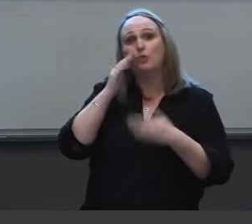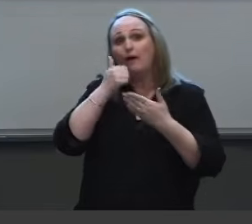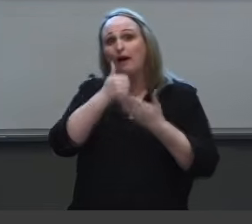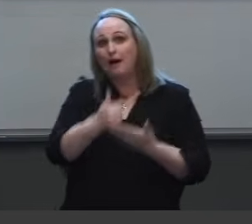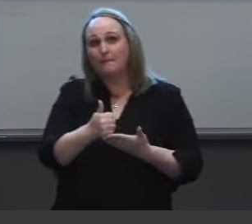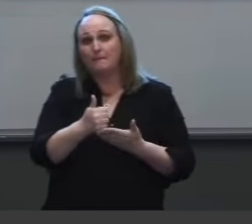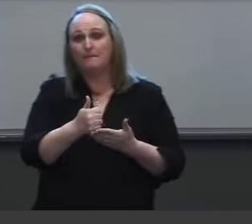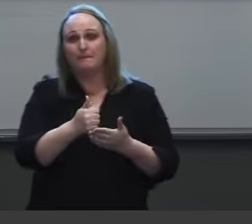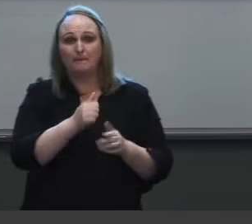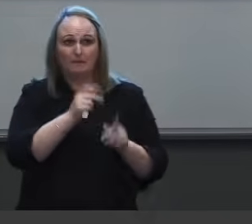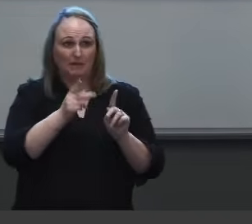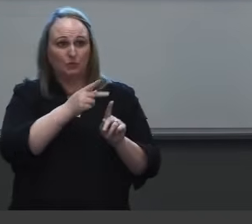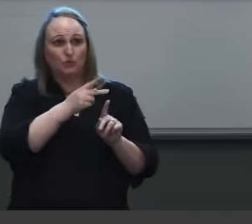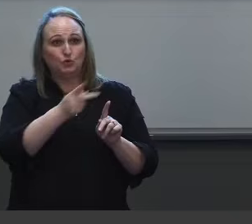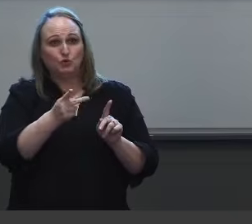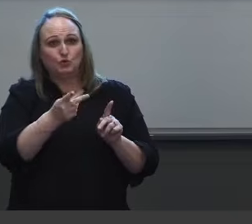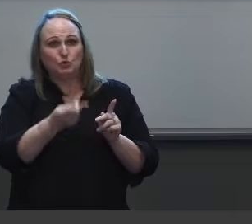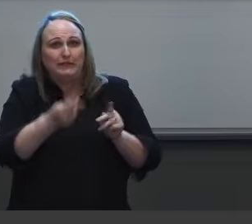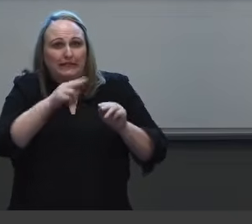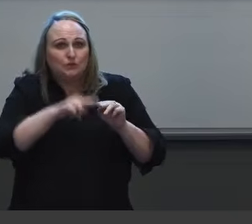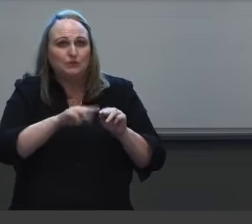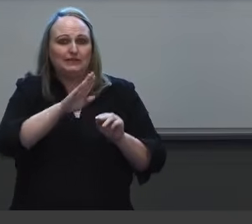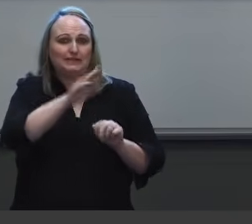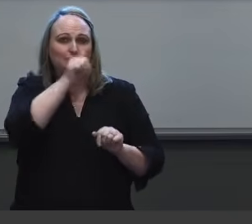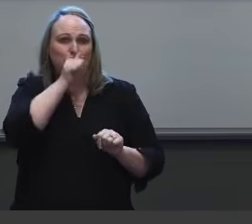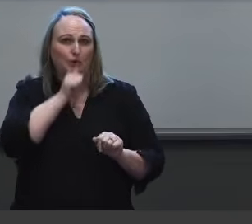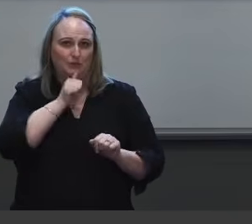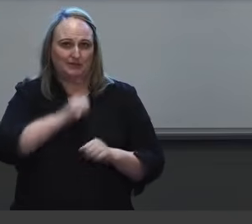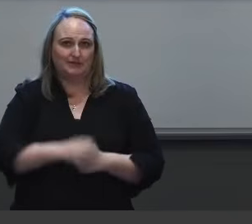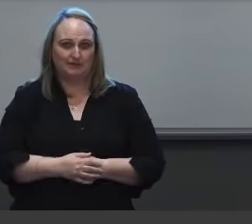users to increase their tolerance.